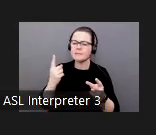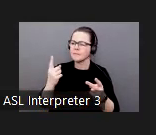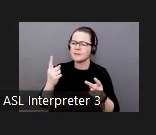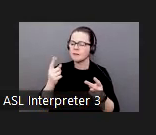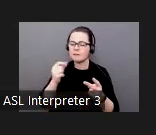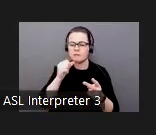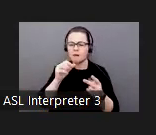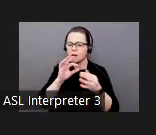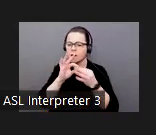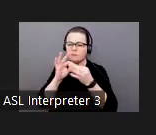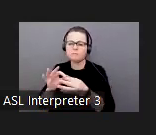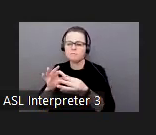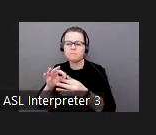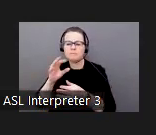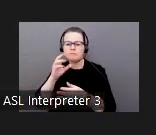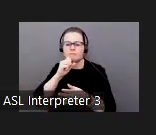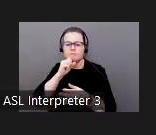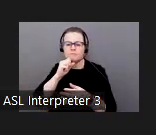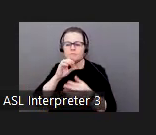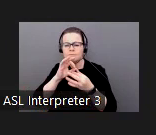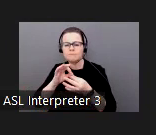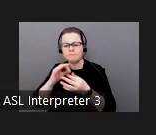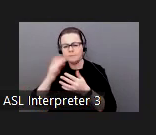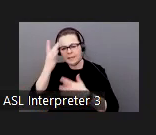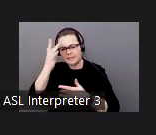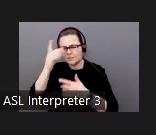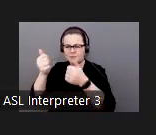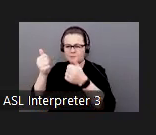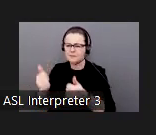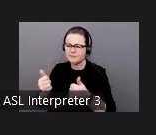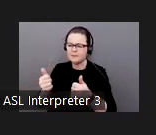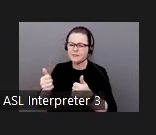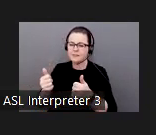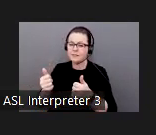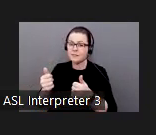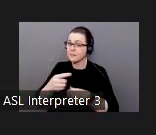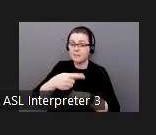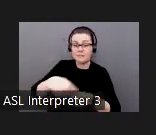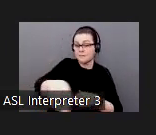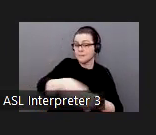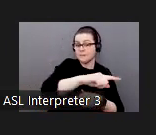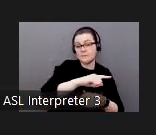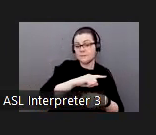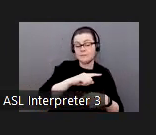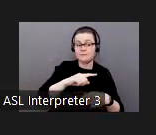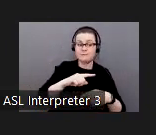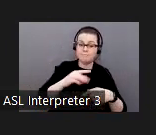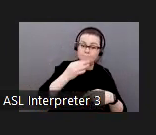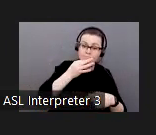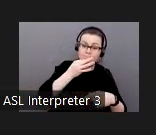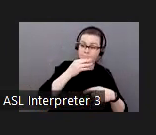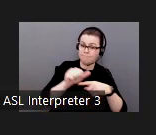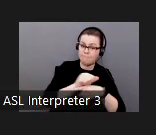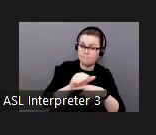illness or deterioration, that we're not prepared to see domestic violence in older